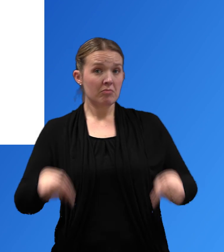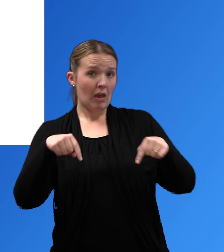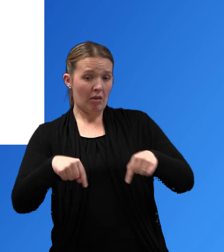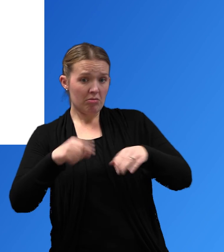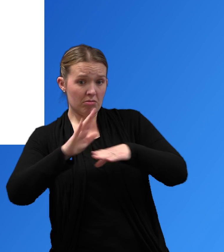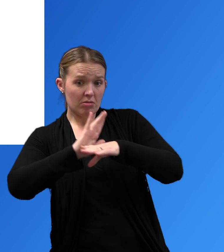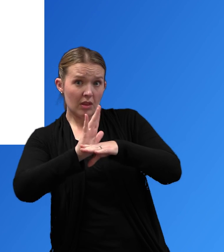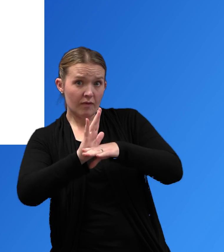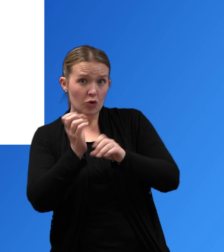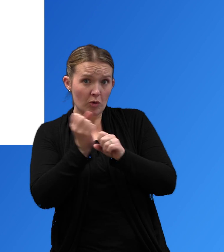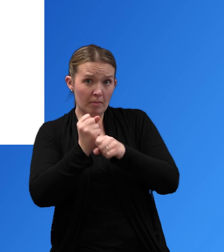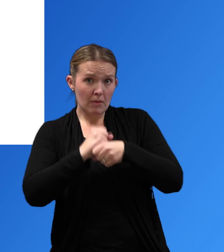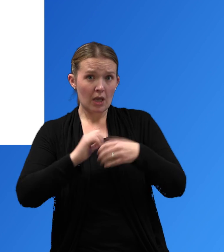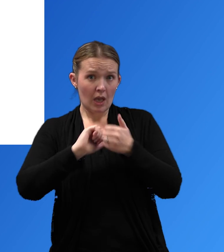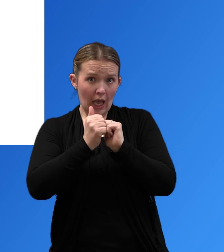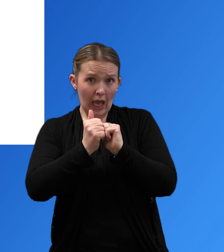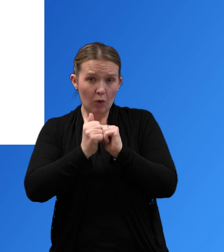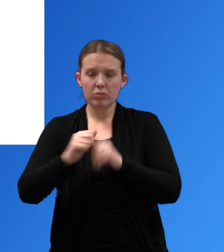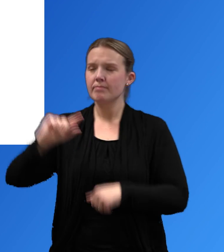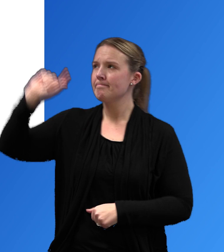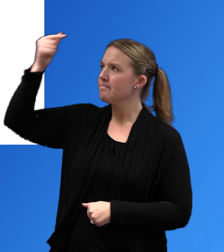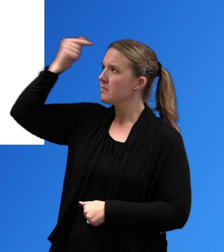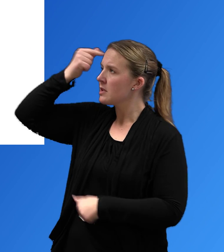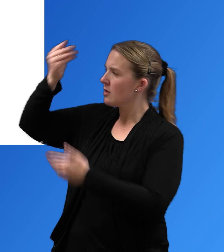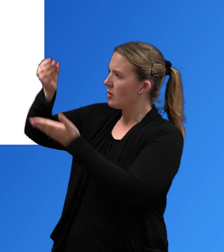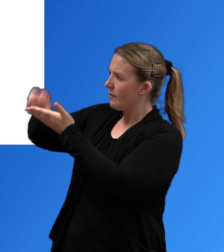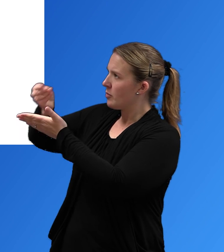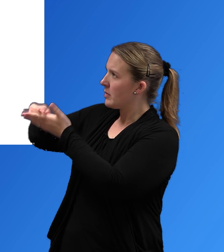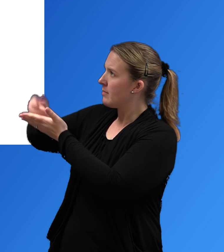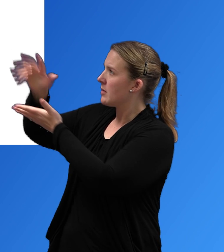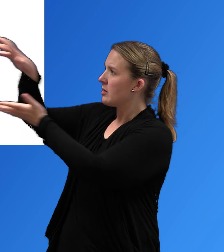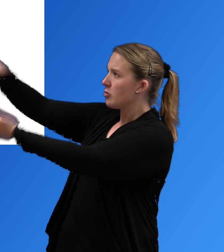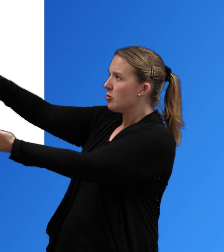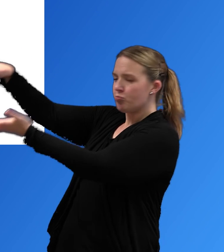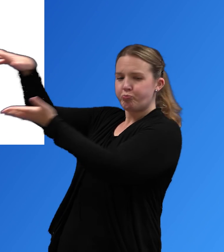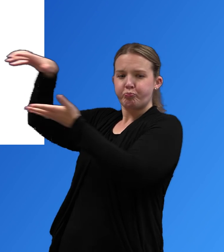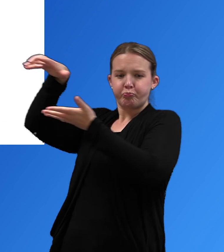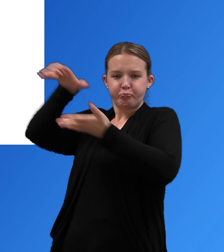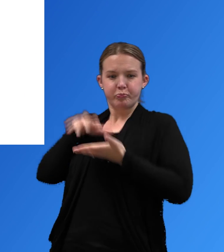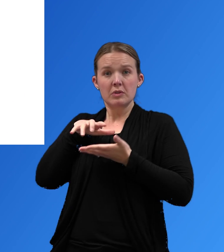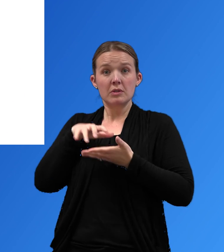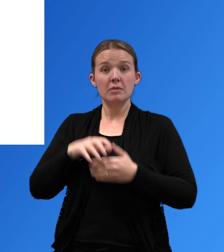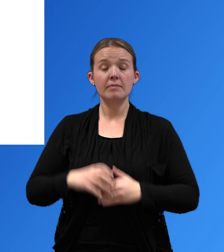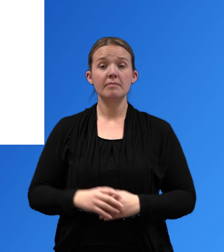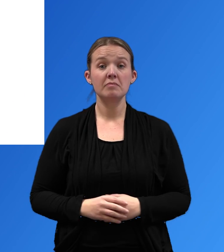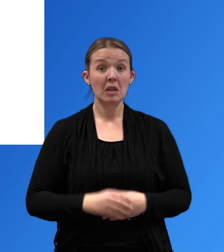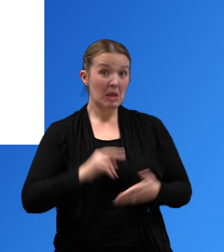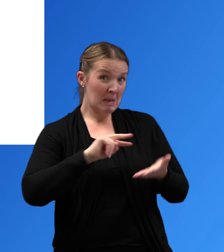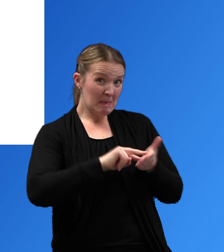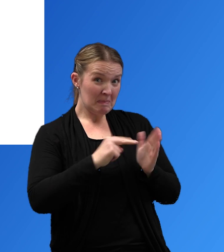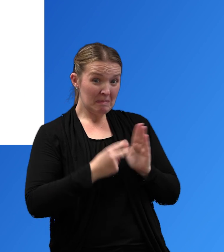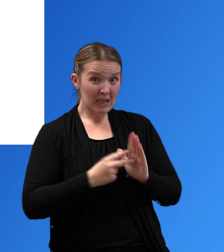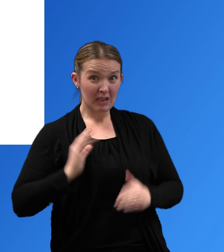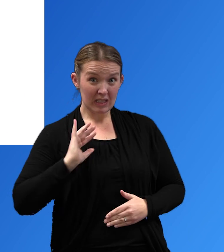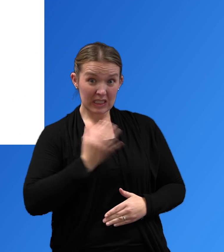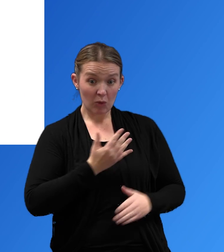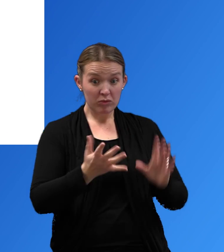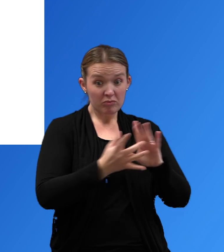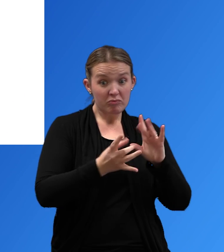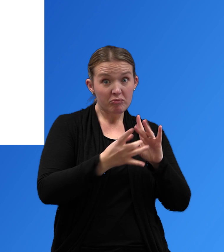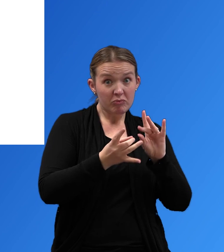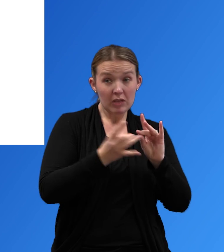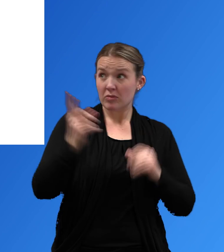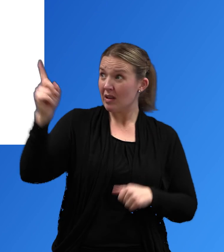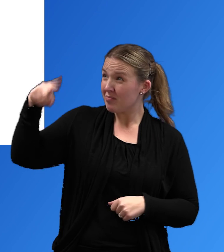The Rehabilitation Engineering Research Center for Wireless Inclusive Technologies. The contents of this video were developed under a grant from the National Institute